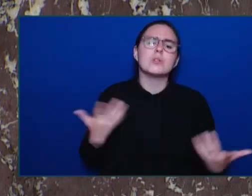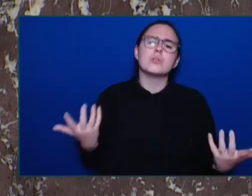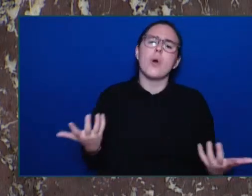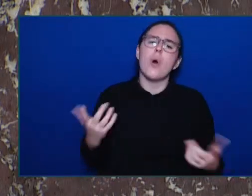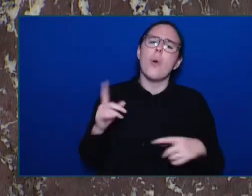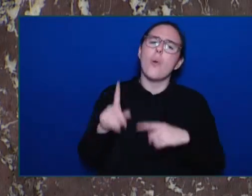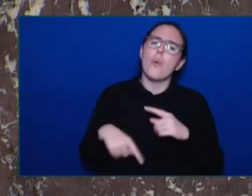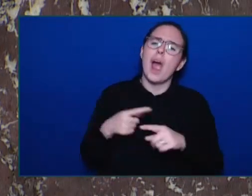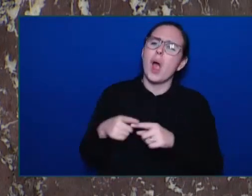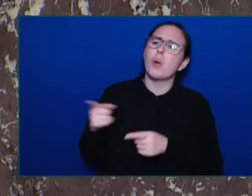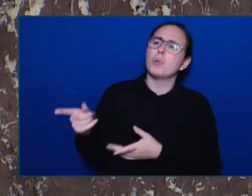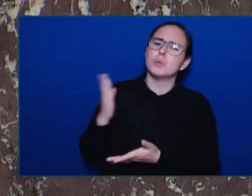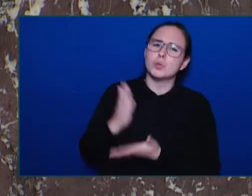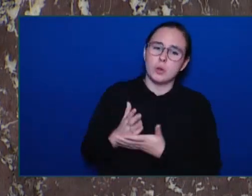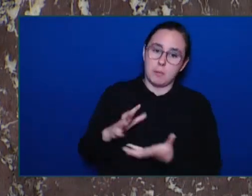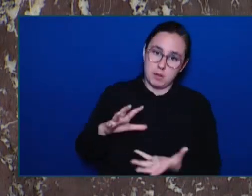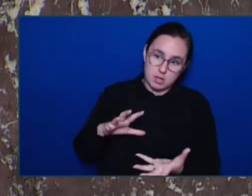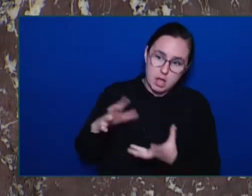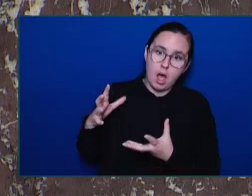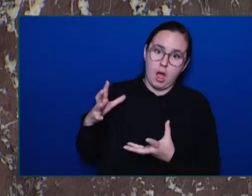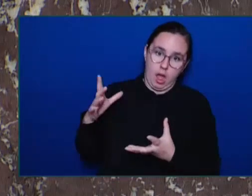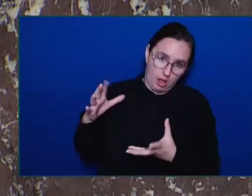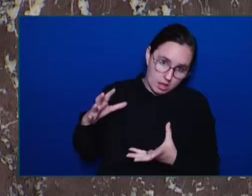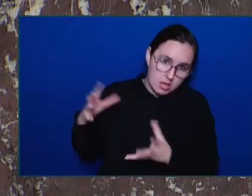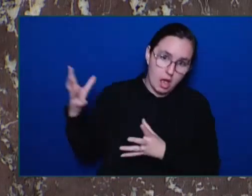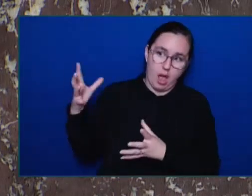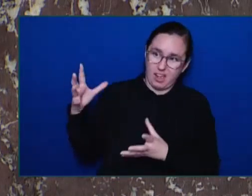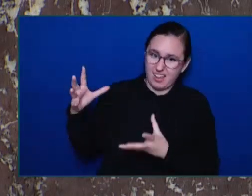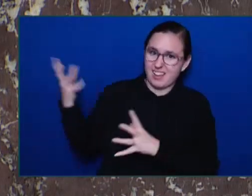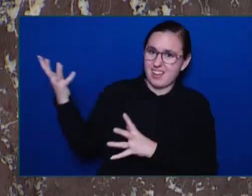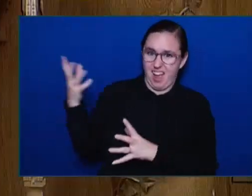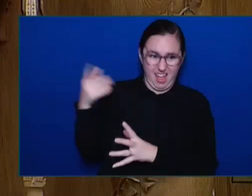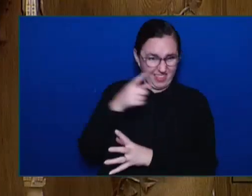our streets less safe?